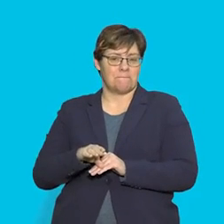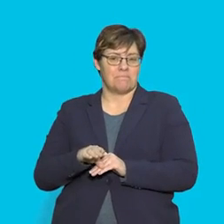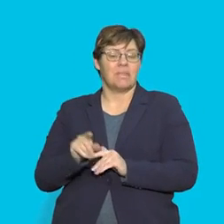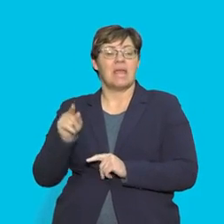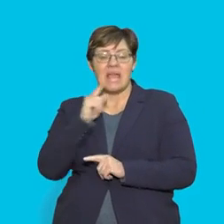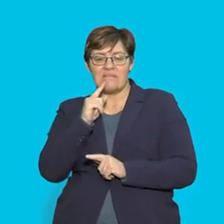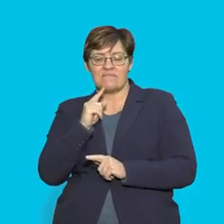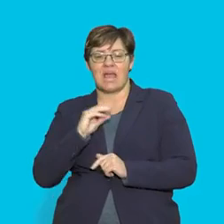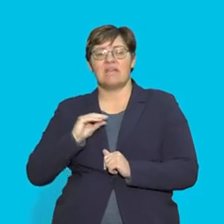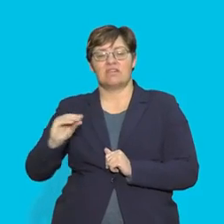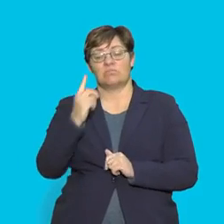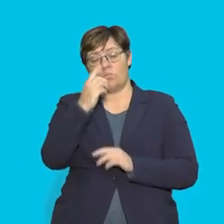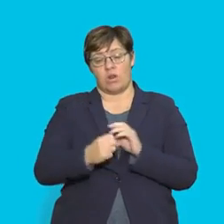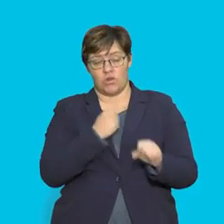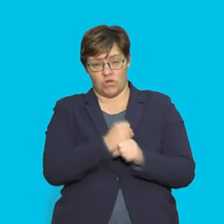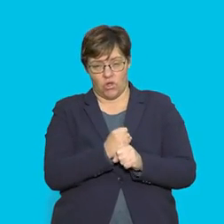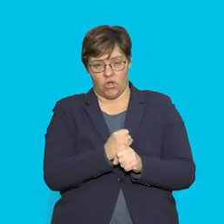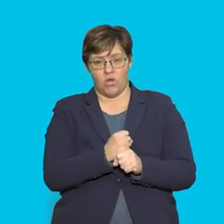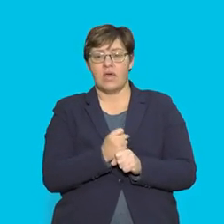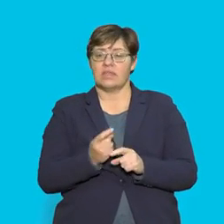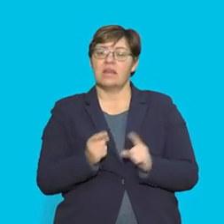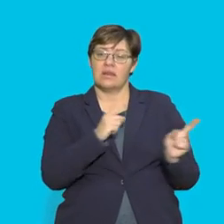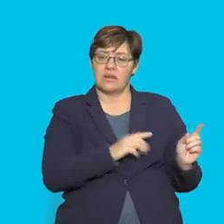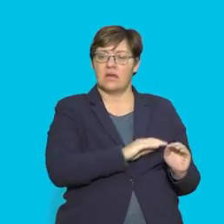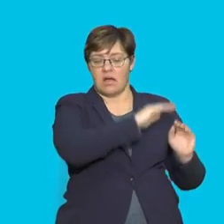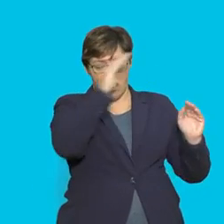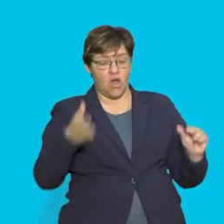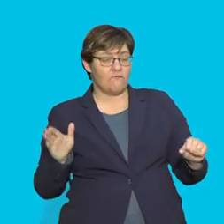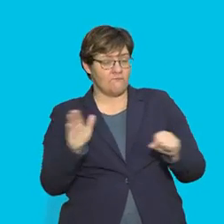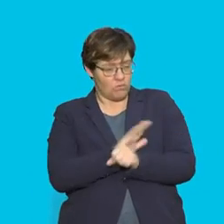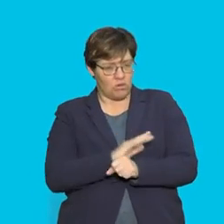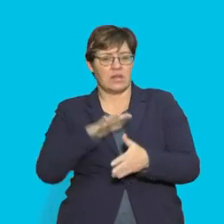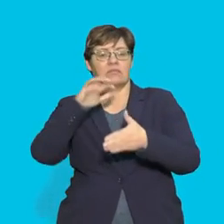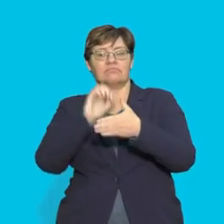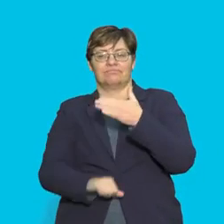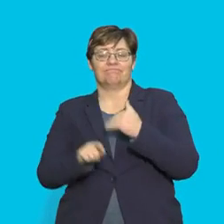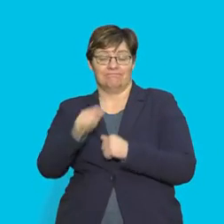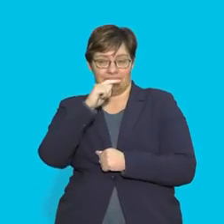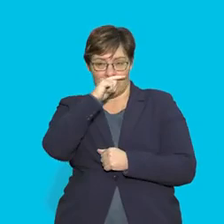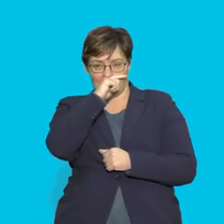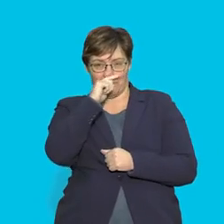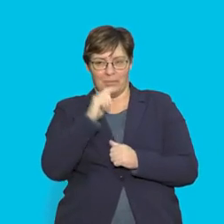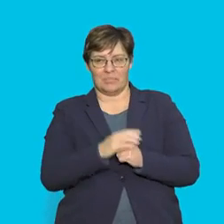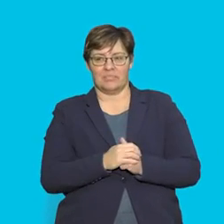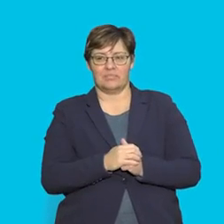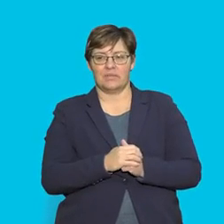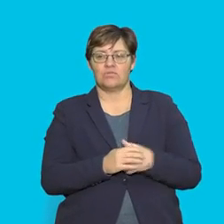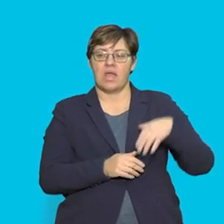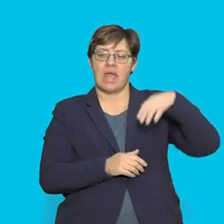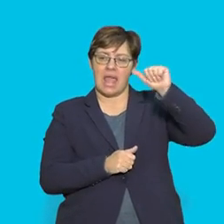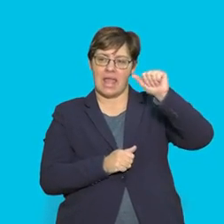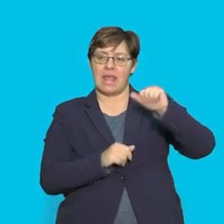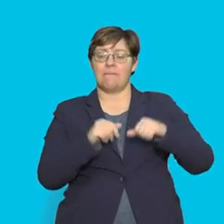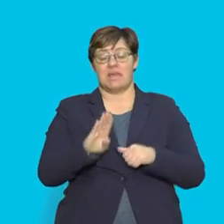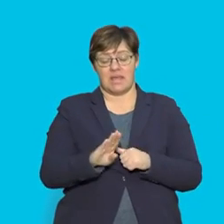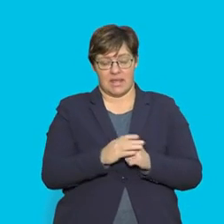have gained if it was being invested for a year. And then from here, you will then say, let's call this one A, let